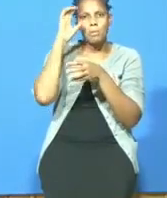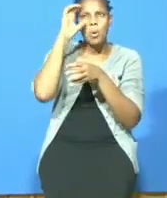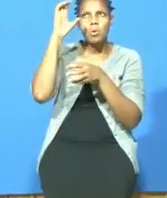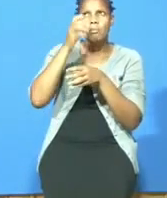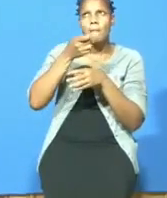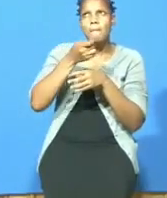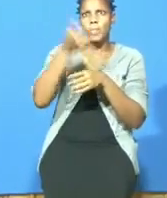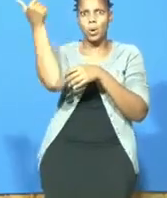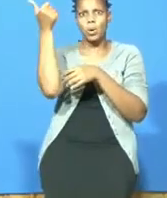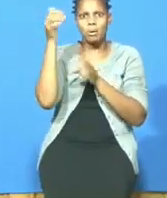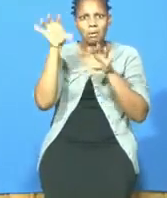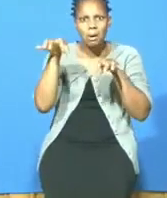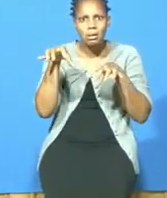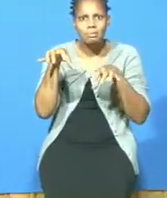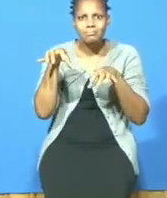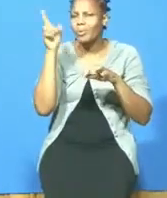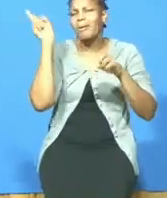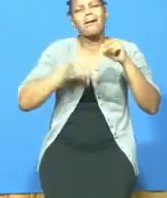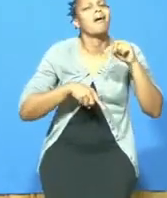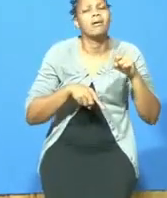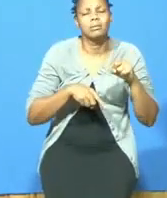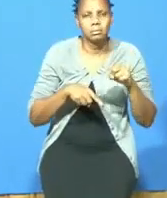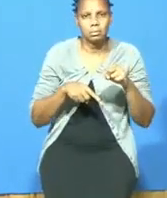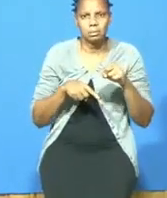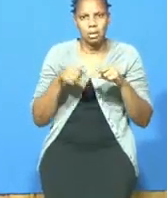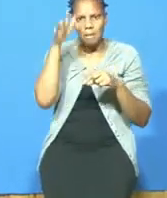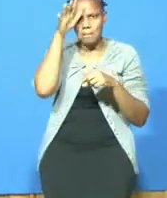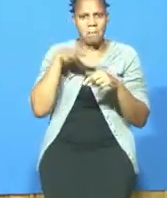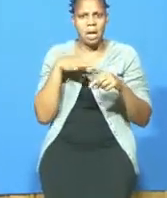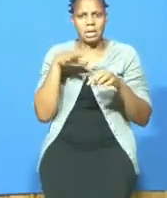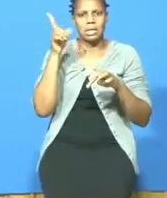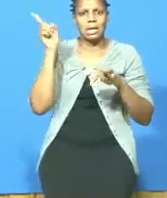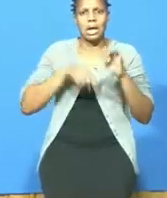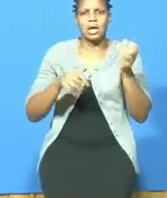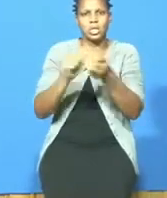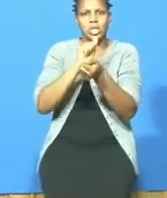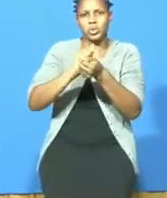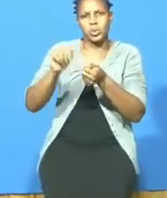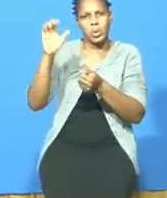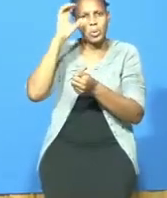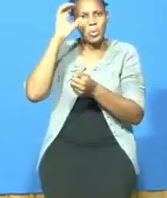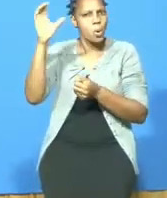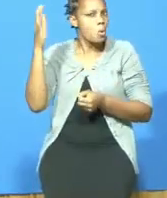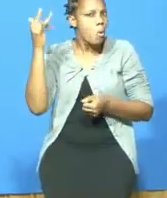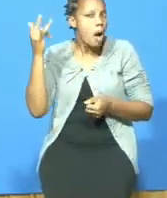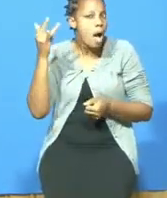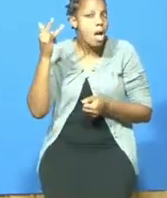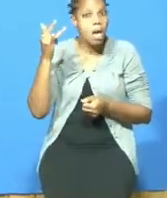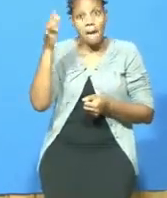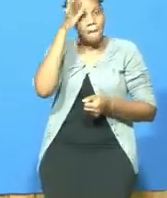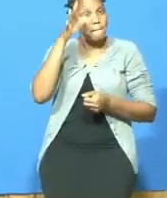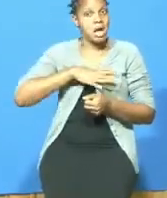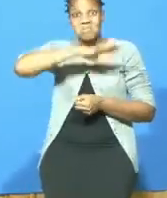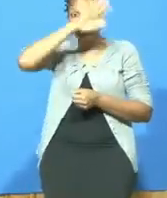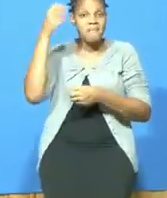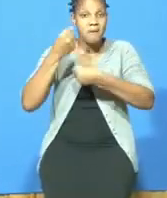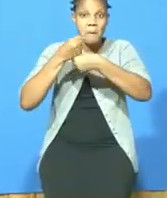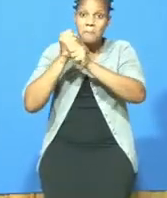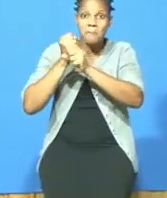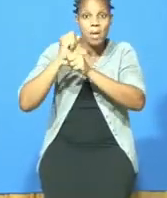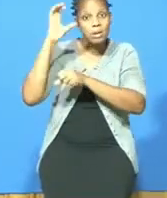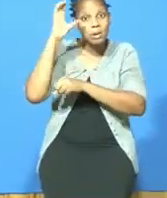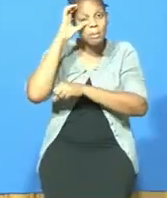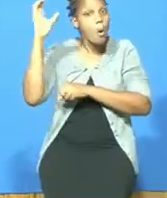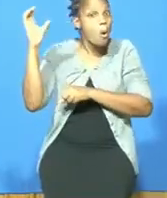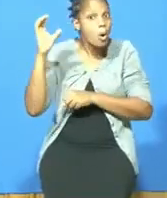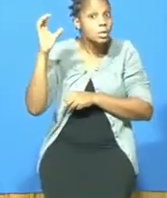cannot. Man cannot get rid of the moon because man didn't create the moon. Oh, you know where I'm